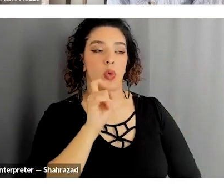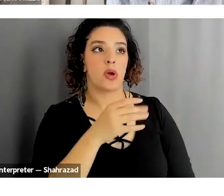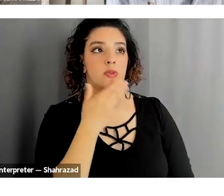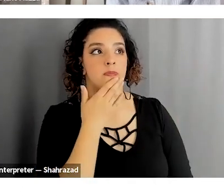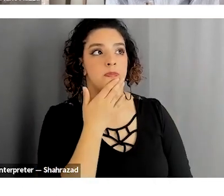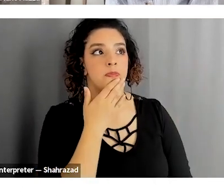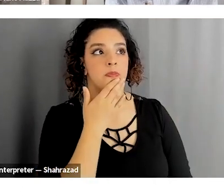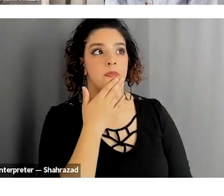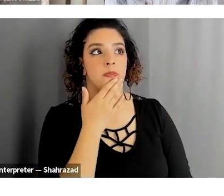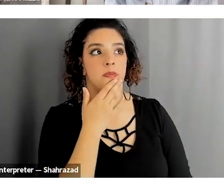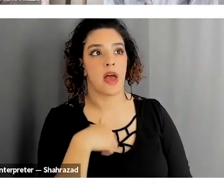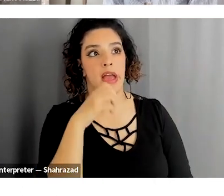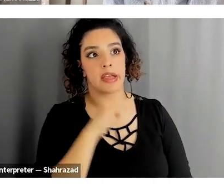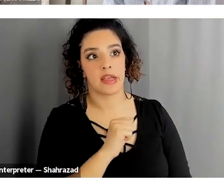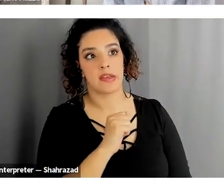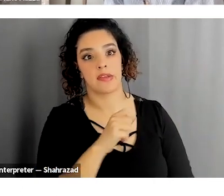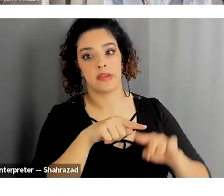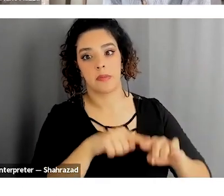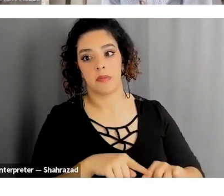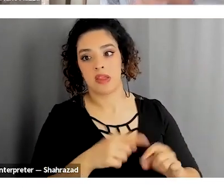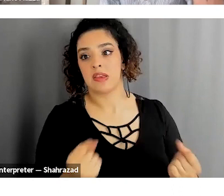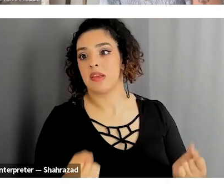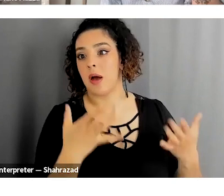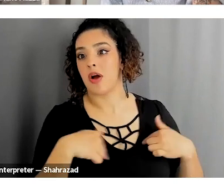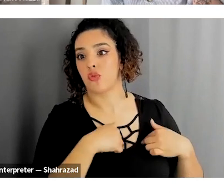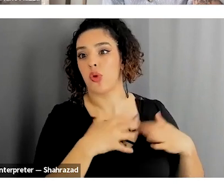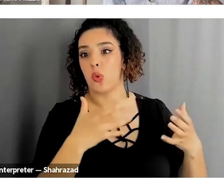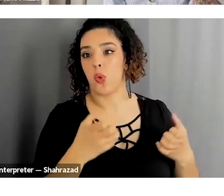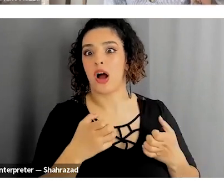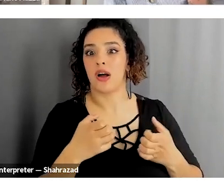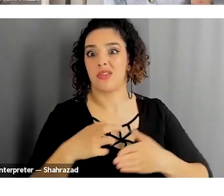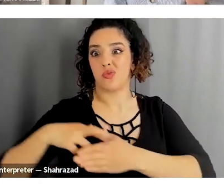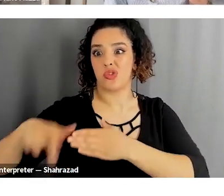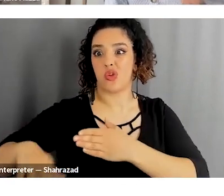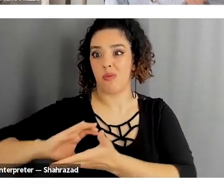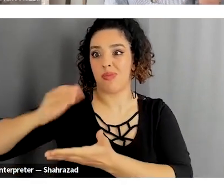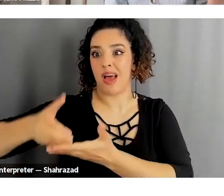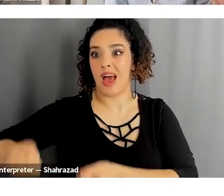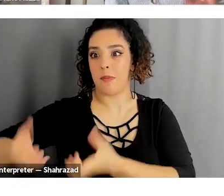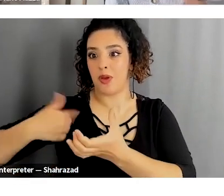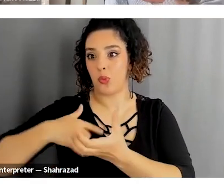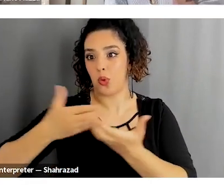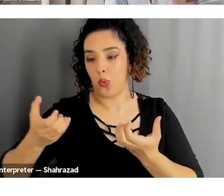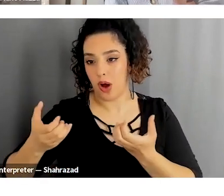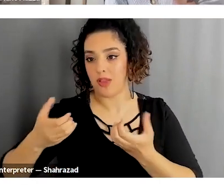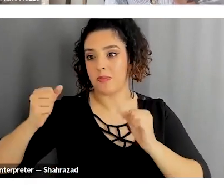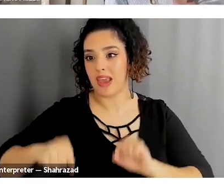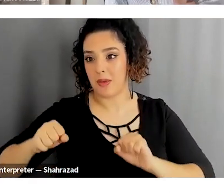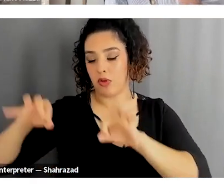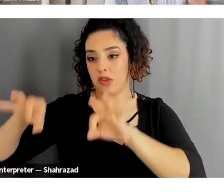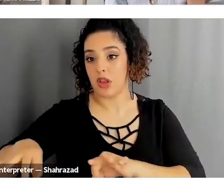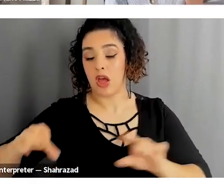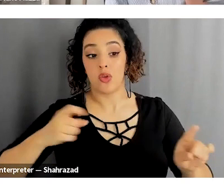outputting, right? Like, I think, from like the utopic side of things, I think you could probably create about 30